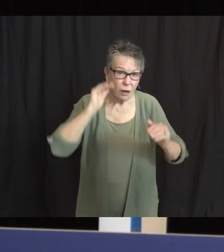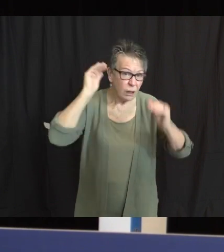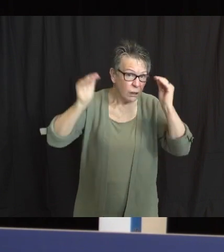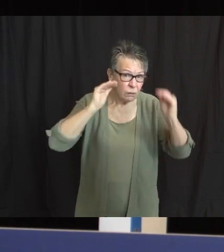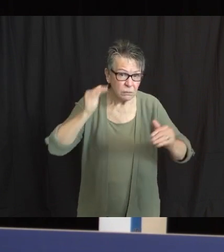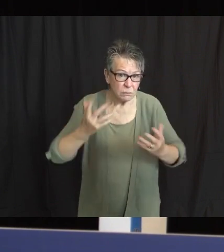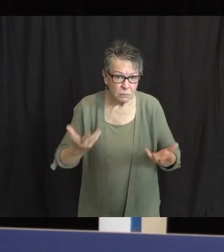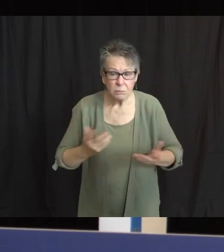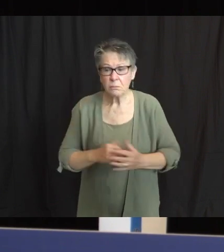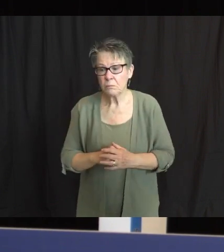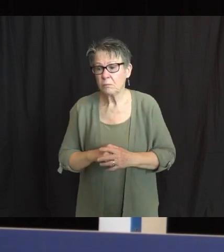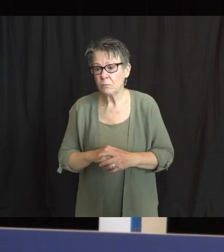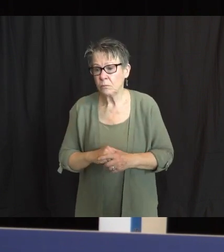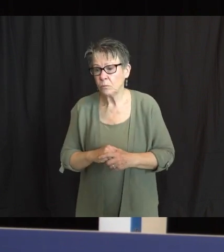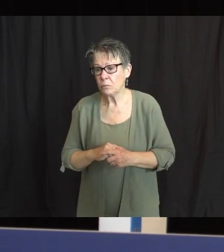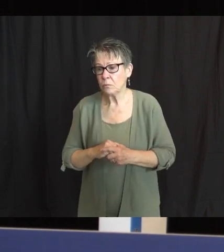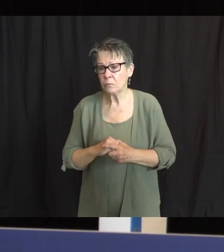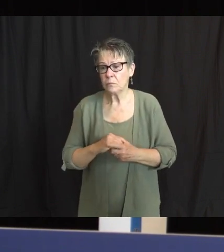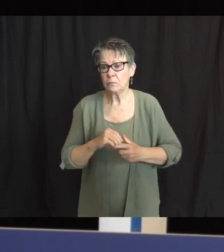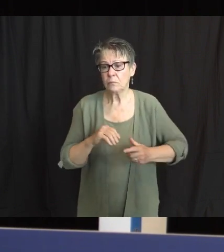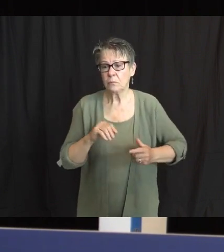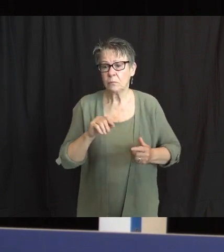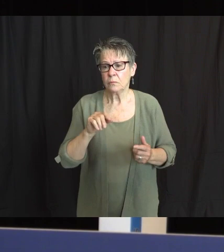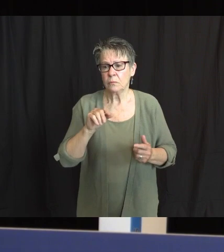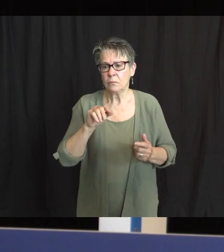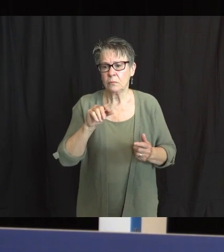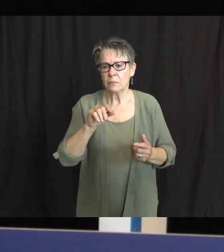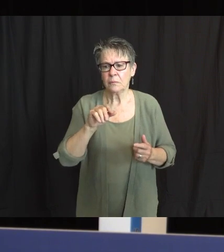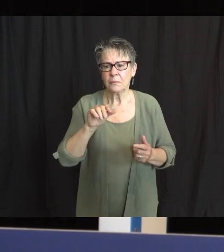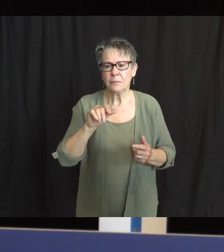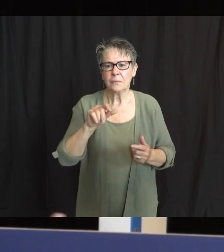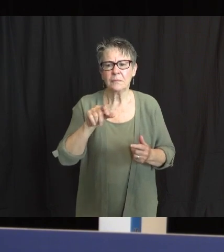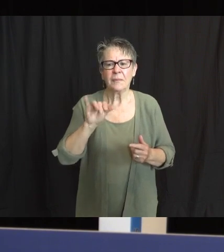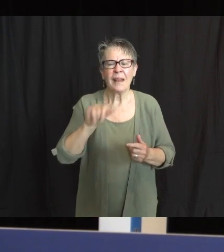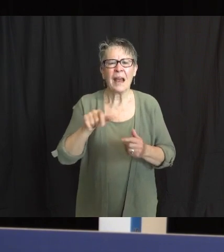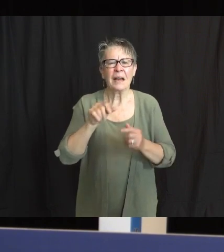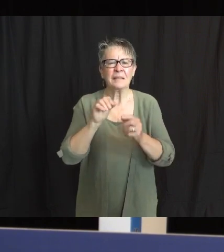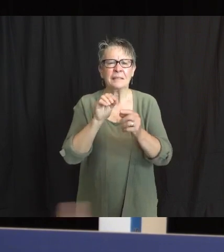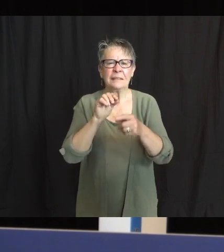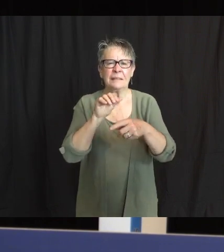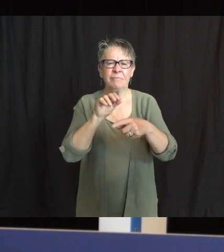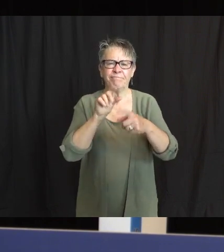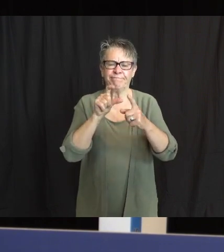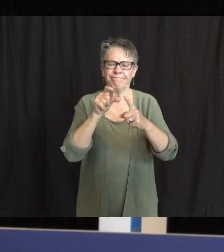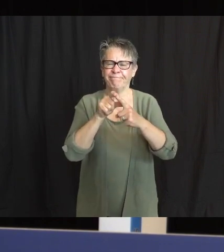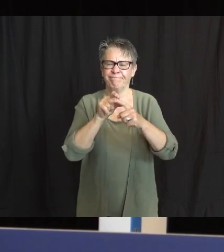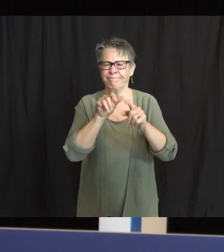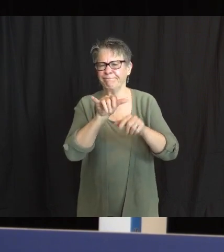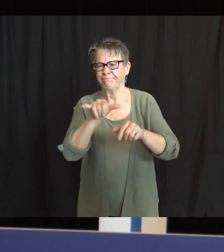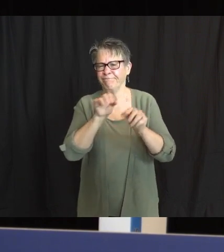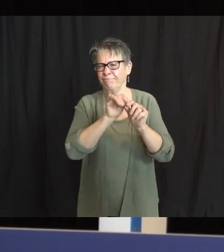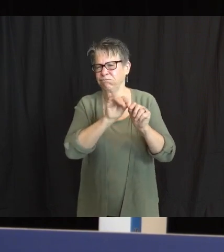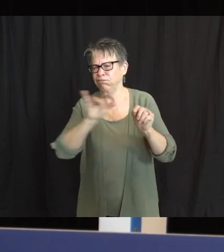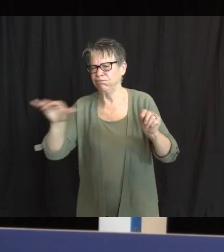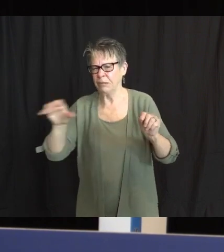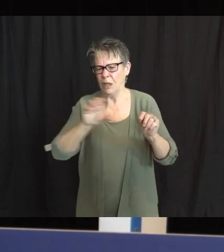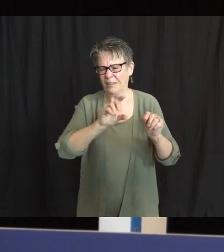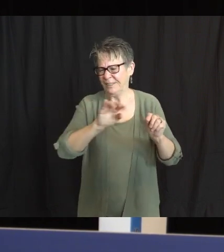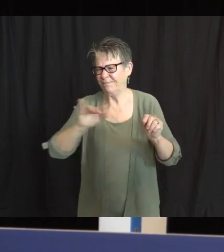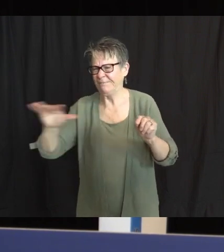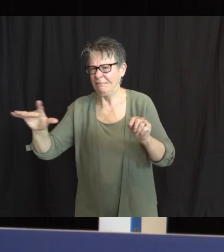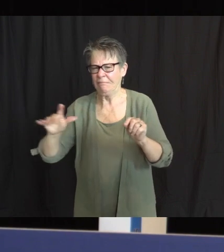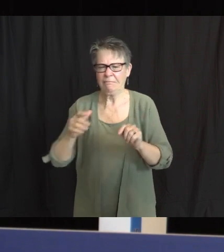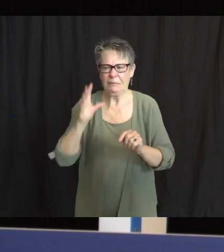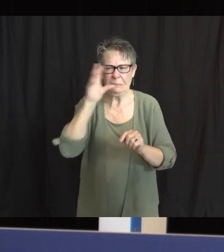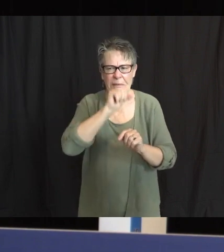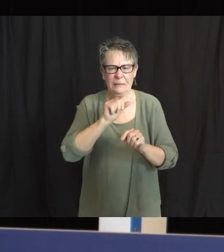accelerated recovery rates among patients with COVID-19 and a suggestion that mortality might be improved. Gilead